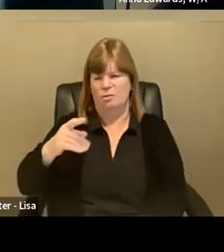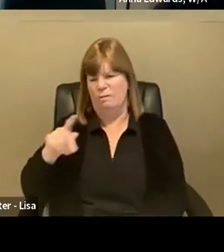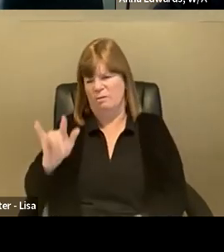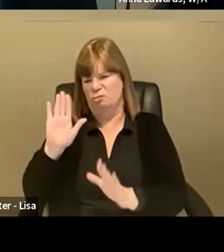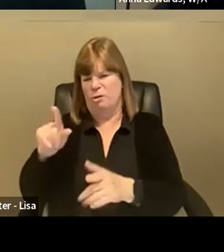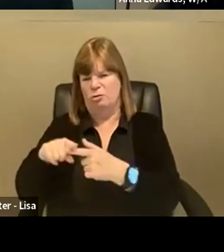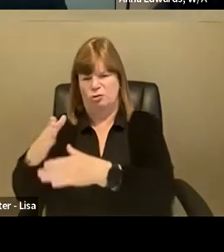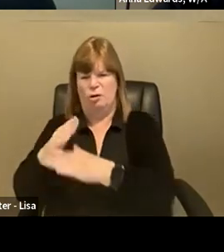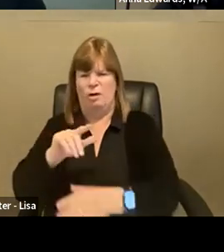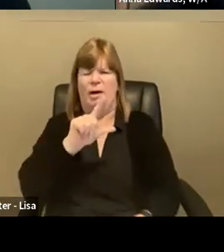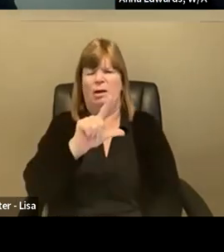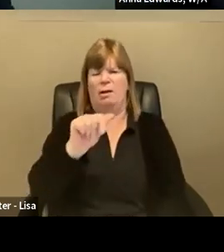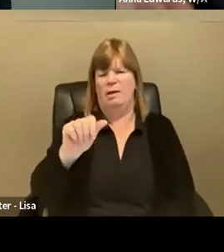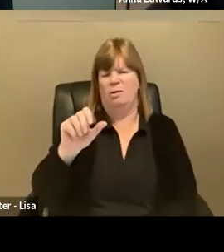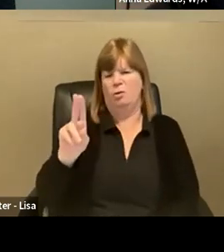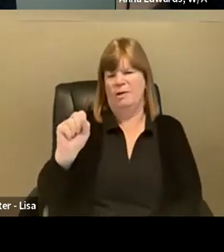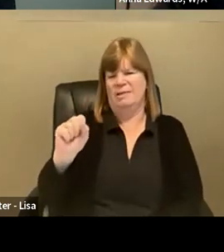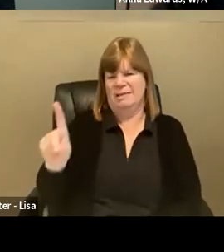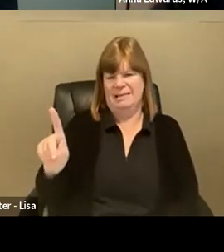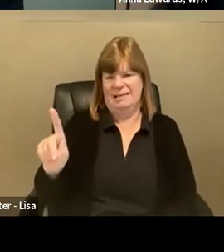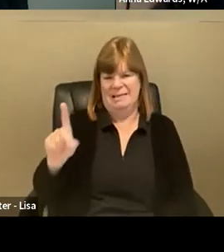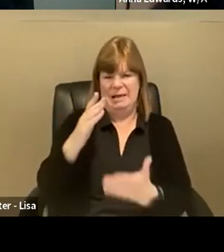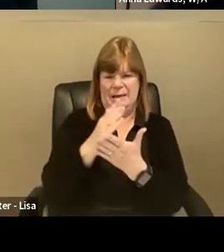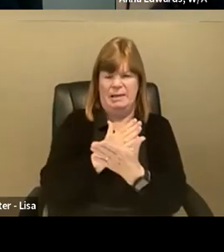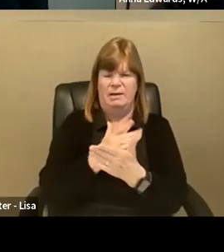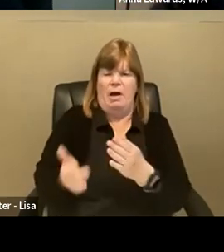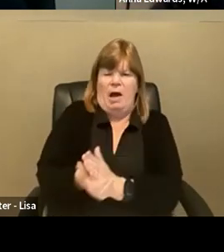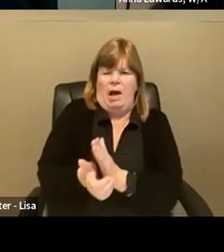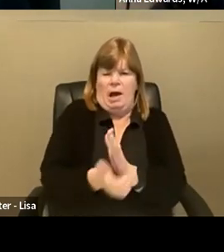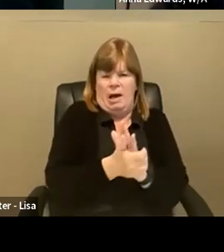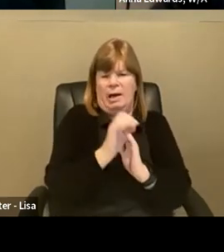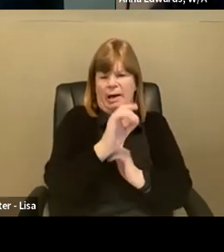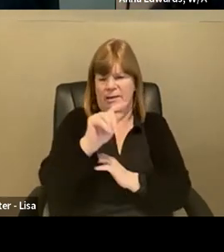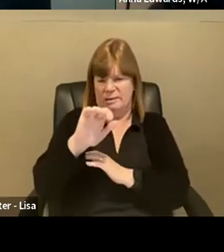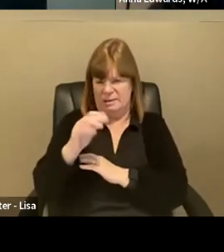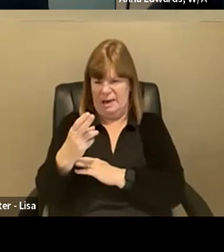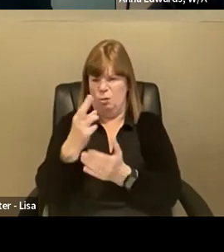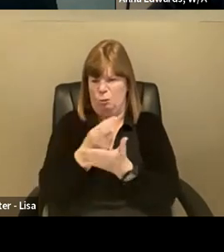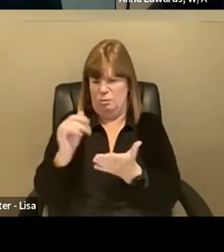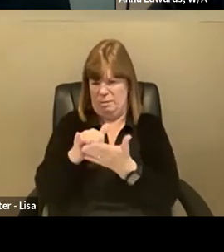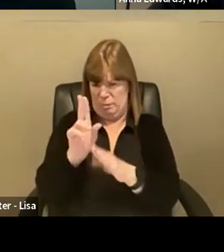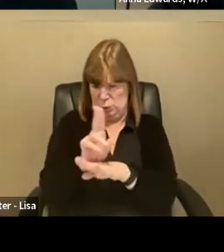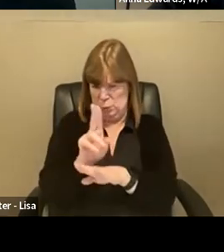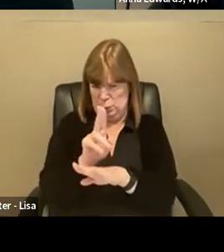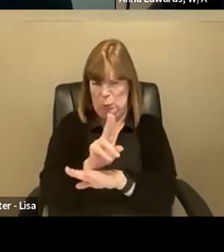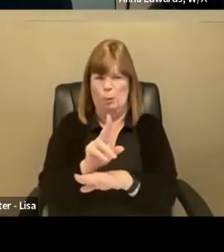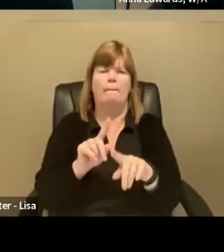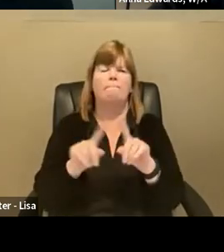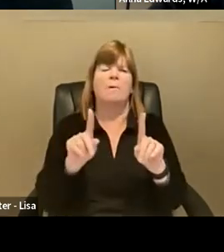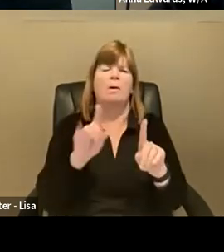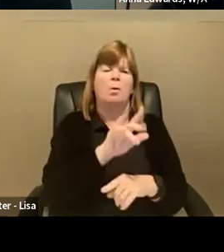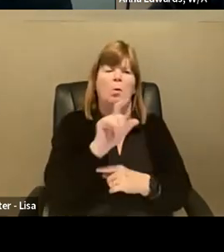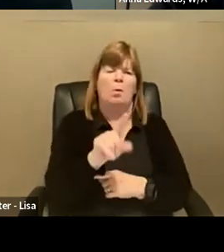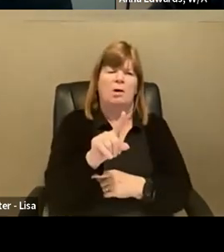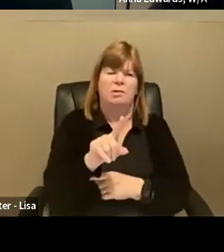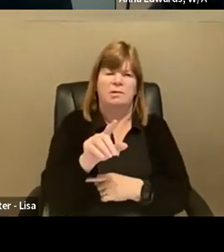the LAUSD list of supplemental Edtech resources that are being used. But the question was,